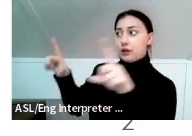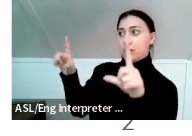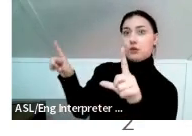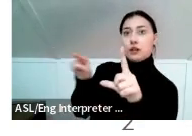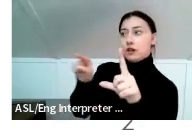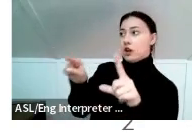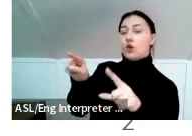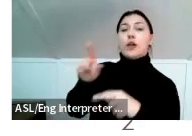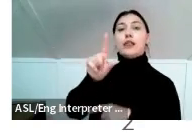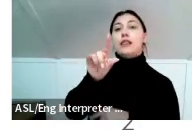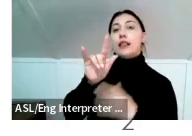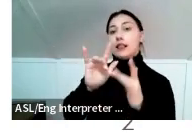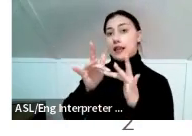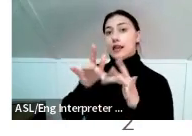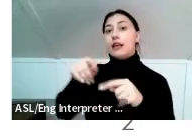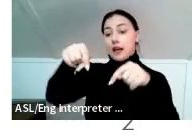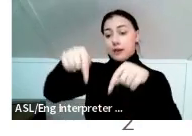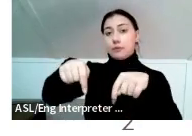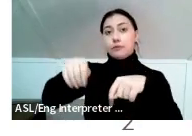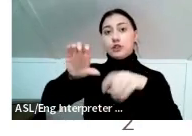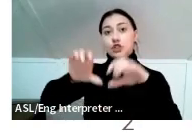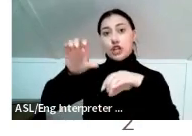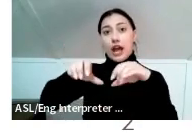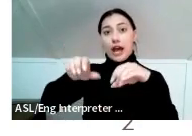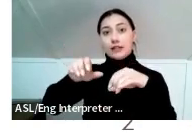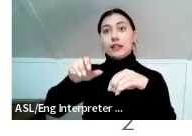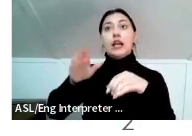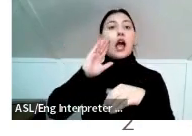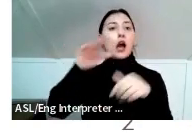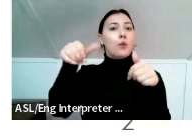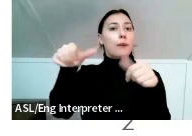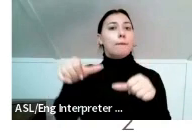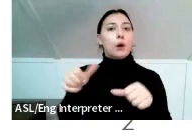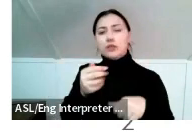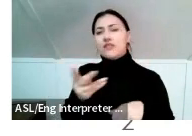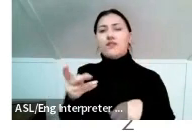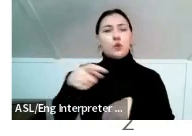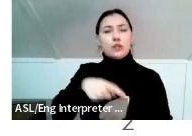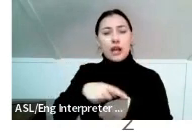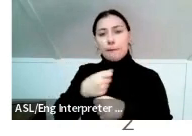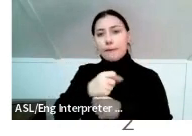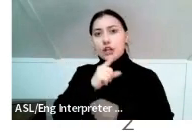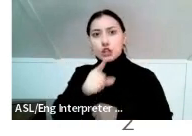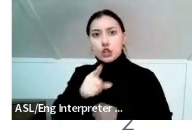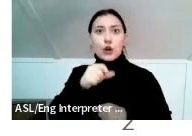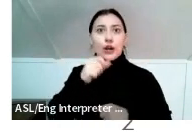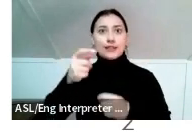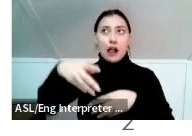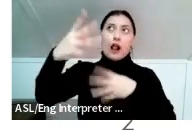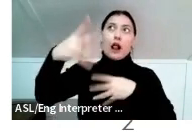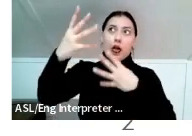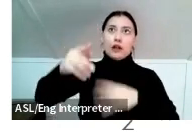has been posted in the chat. And we'll post it again a couple of times just to make sure it doesn't get lost.